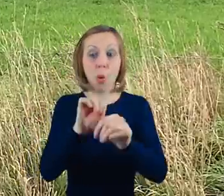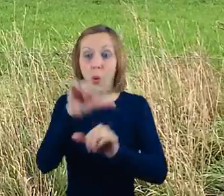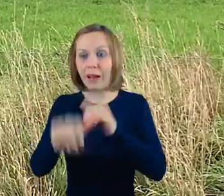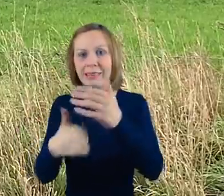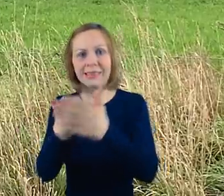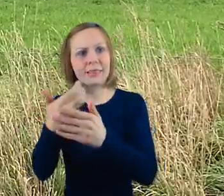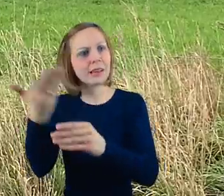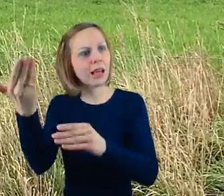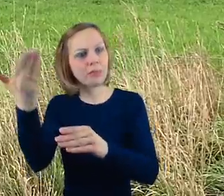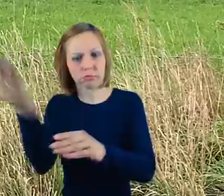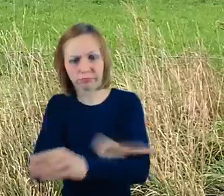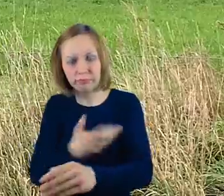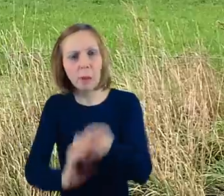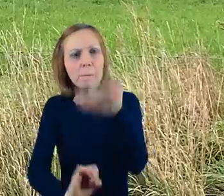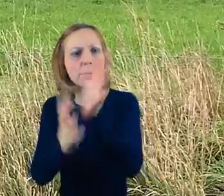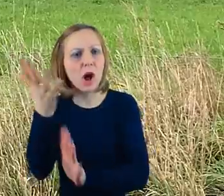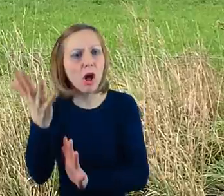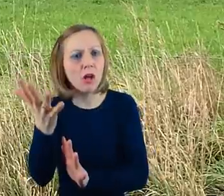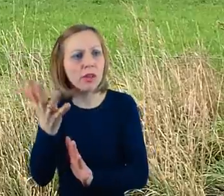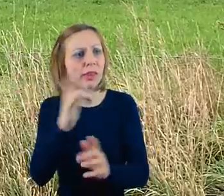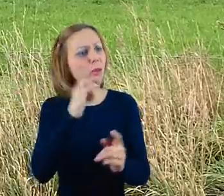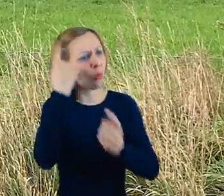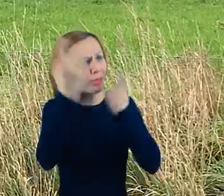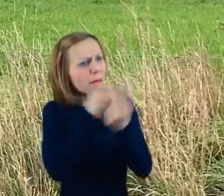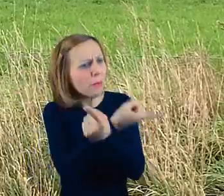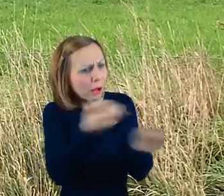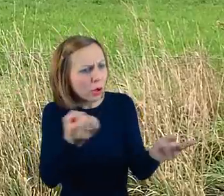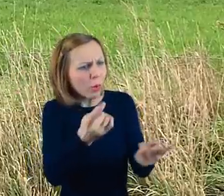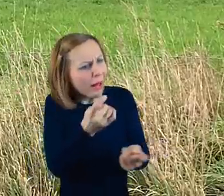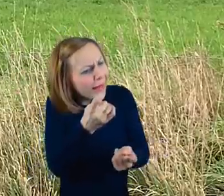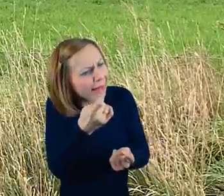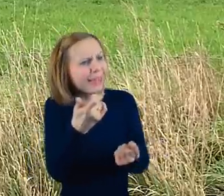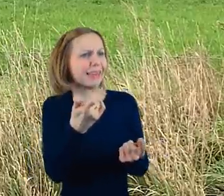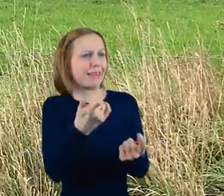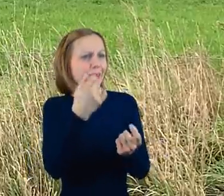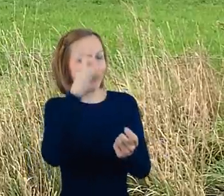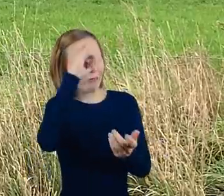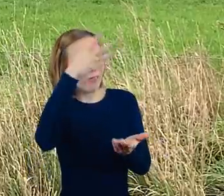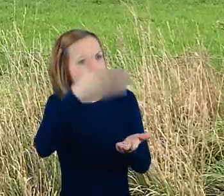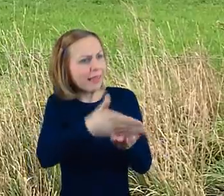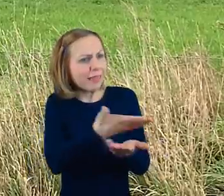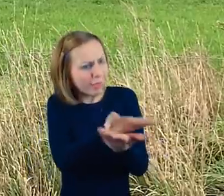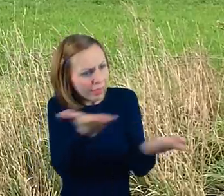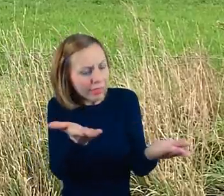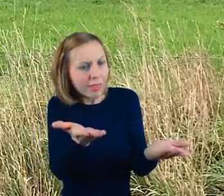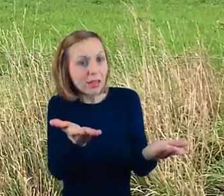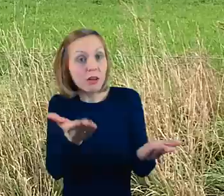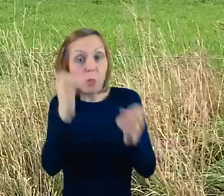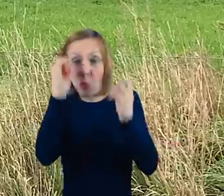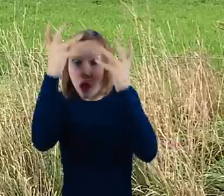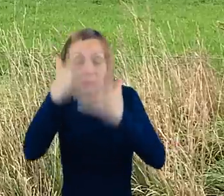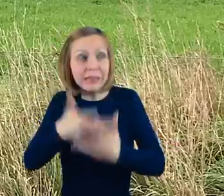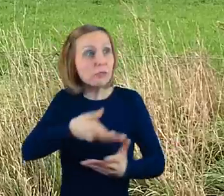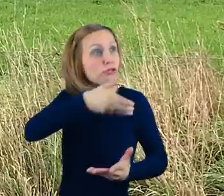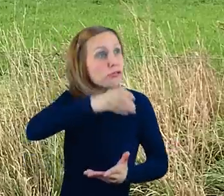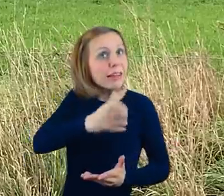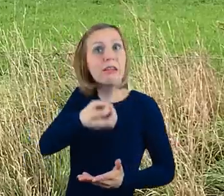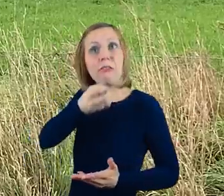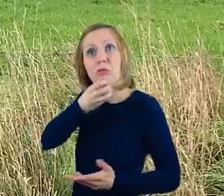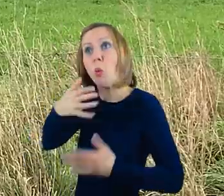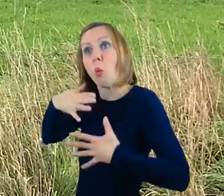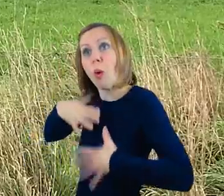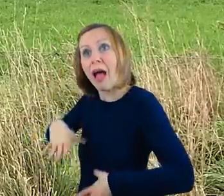will we eat, what will we drink, or what will we wear? For it is the Gentiles who strive for all these things,